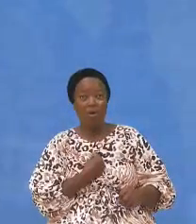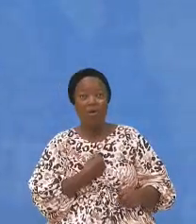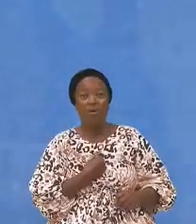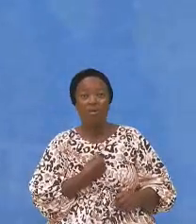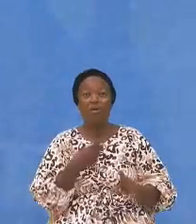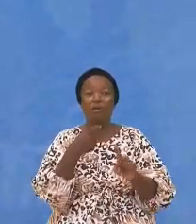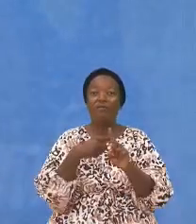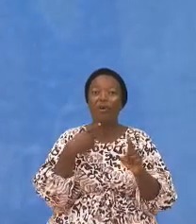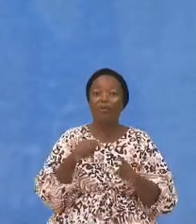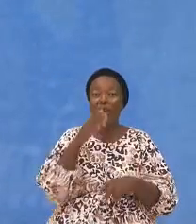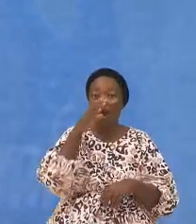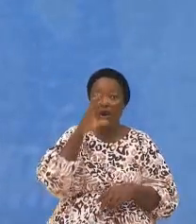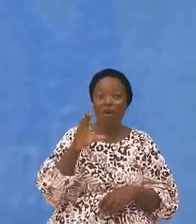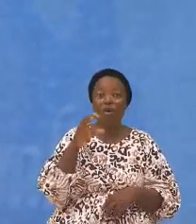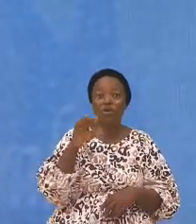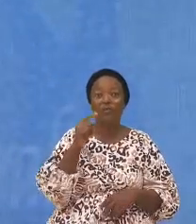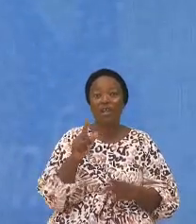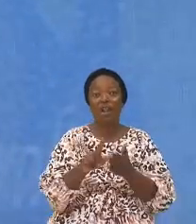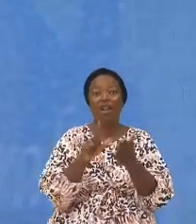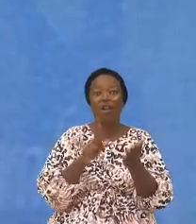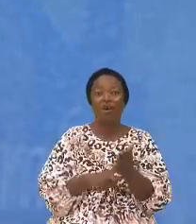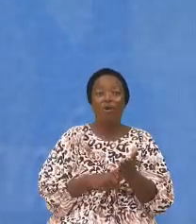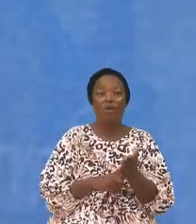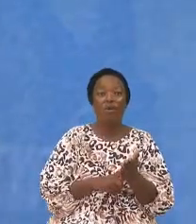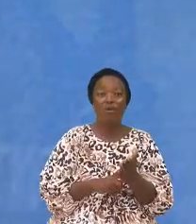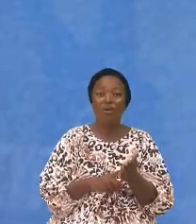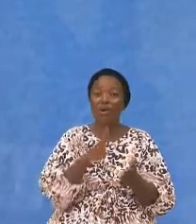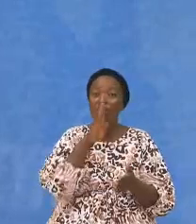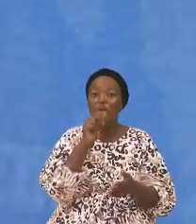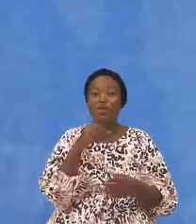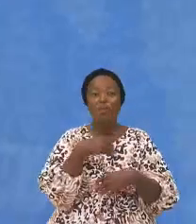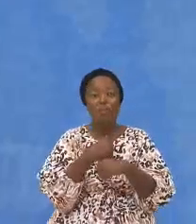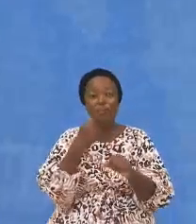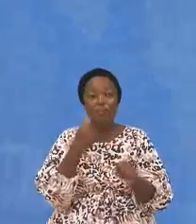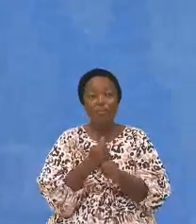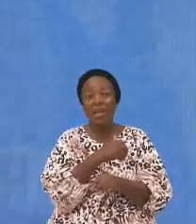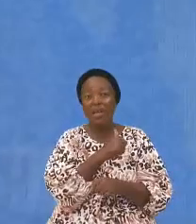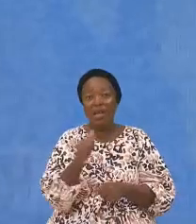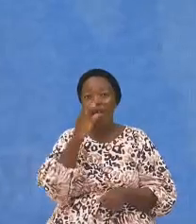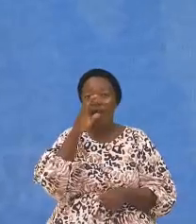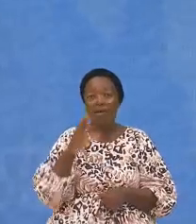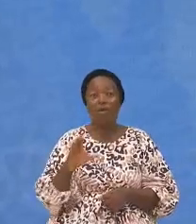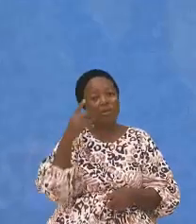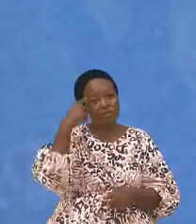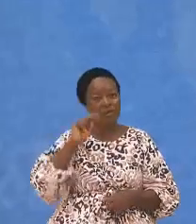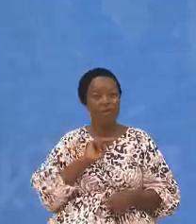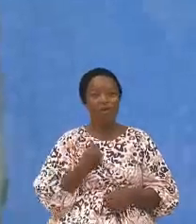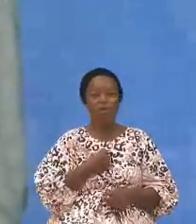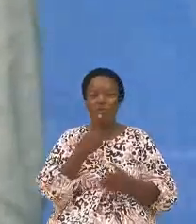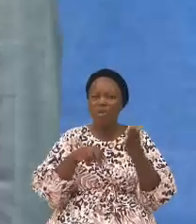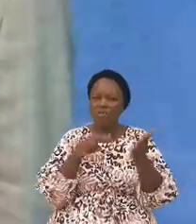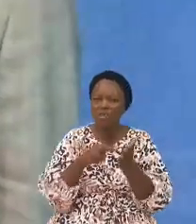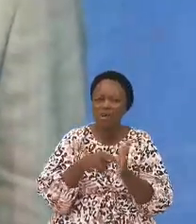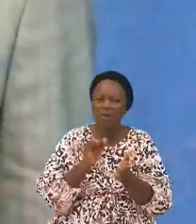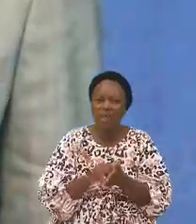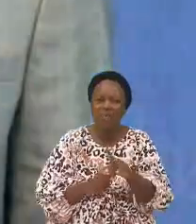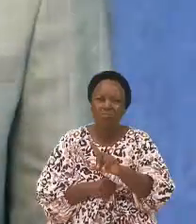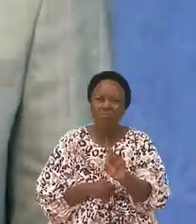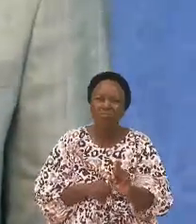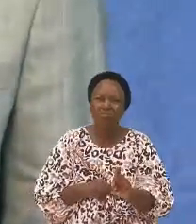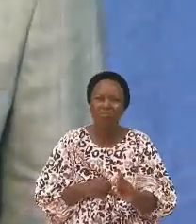Christ has redeemed us from the curse of the law, being made